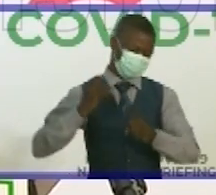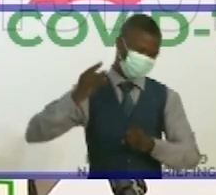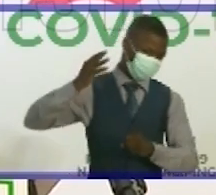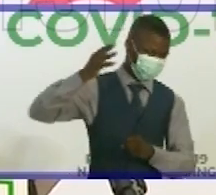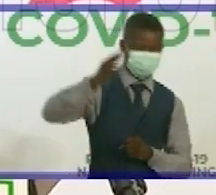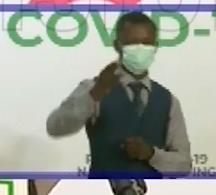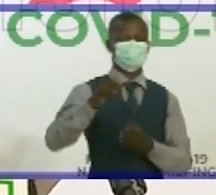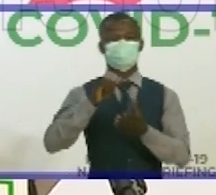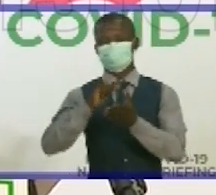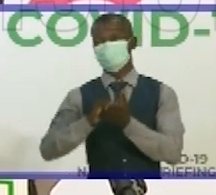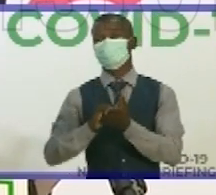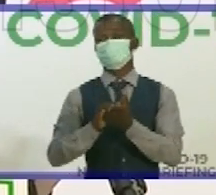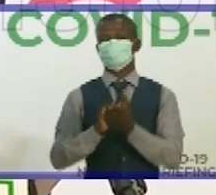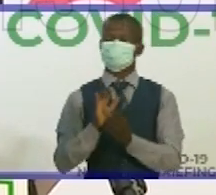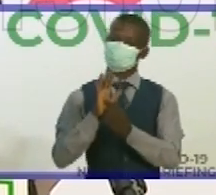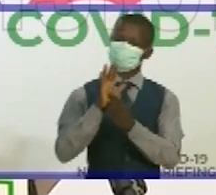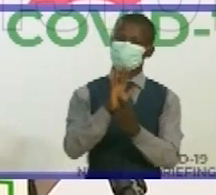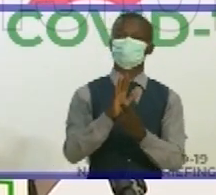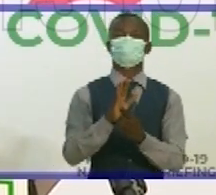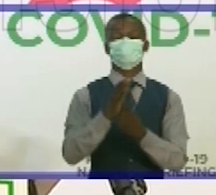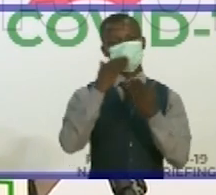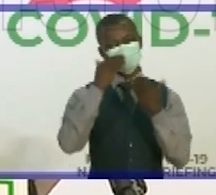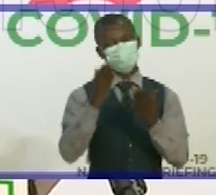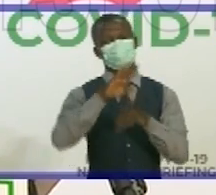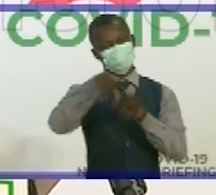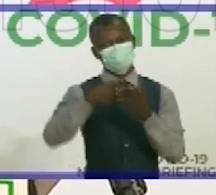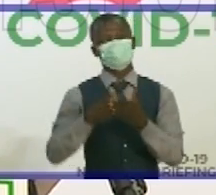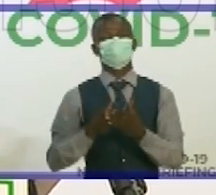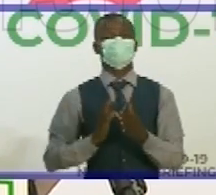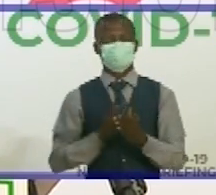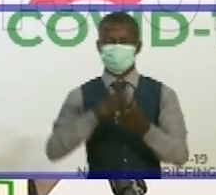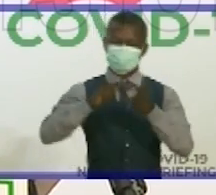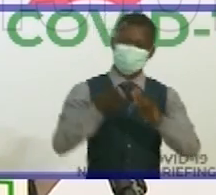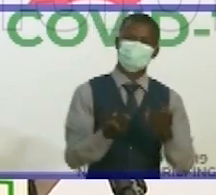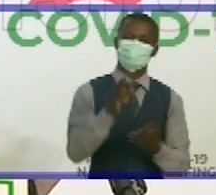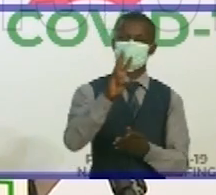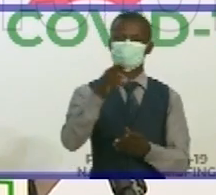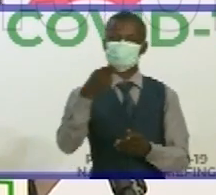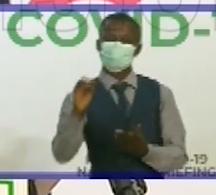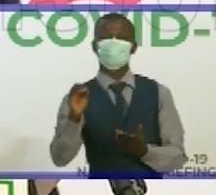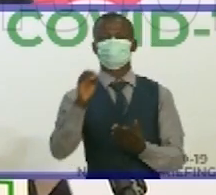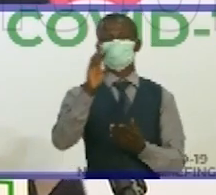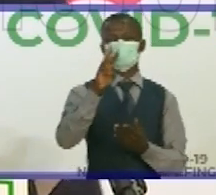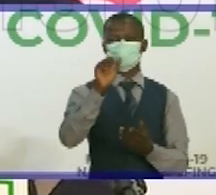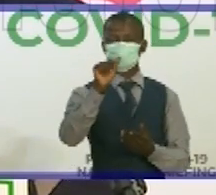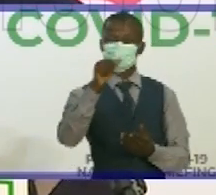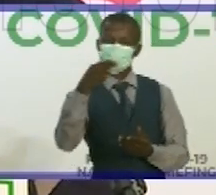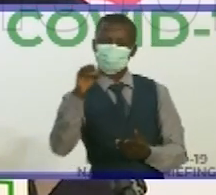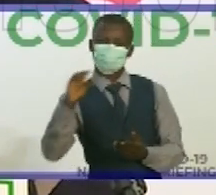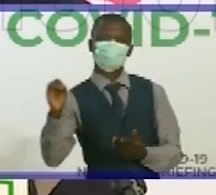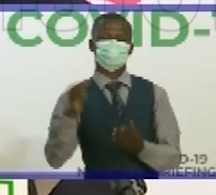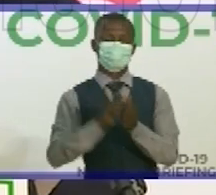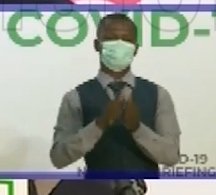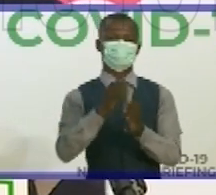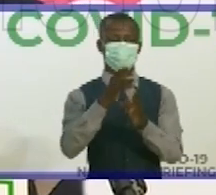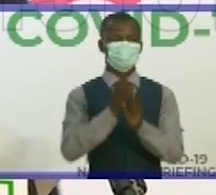this is really to thank all our partners, the WHO, the Africa CDC, WHO, from whom we got a lot of test